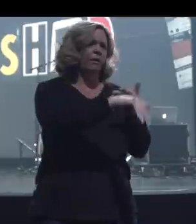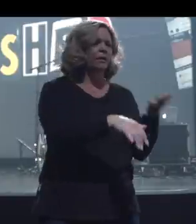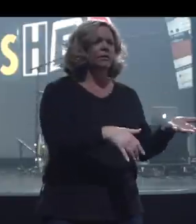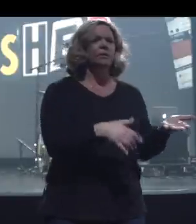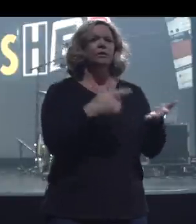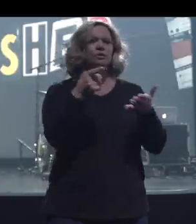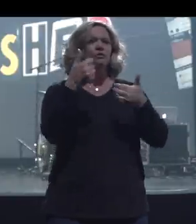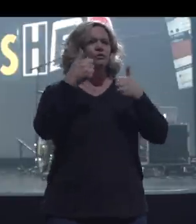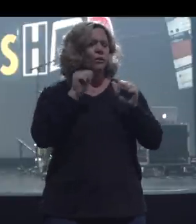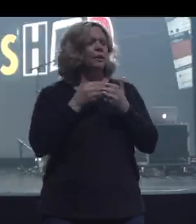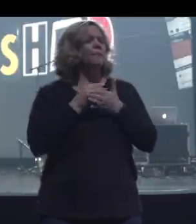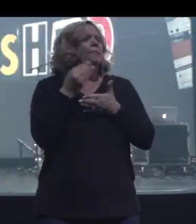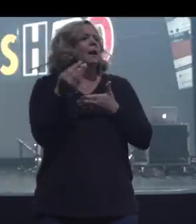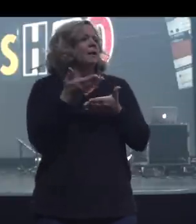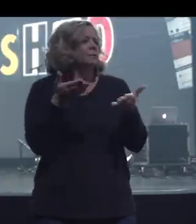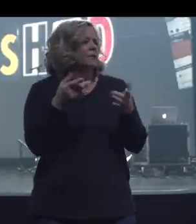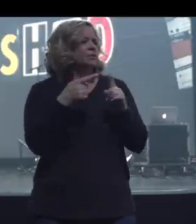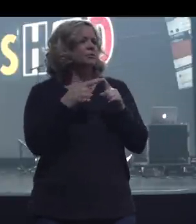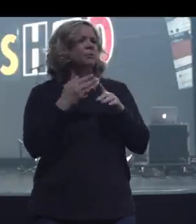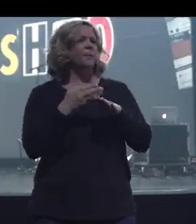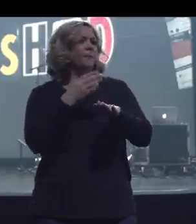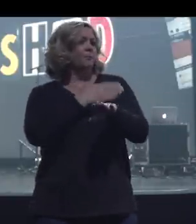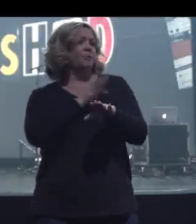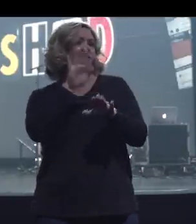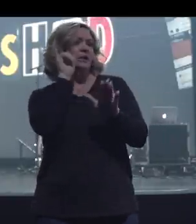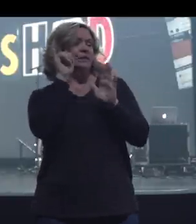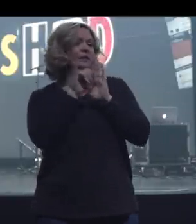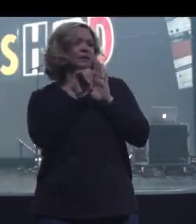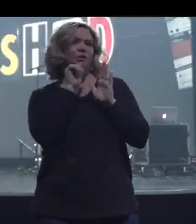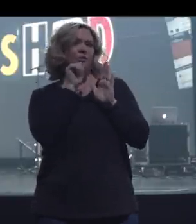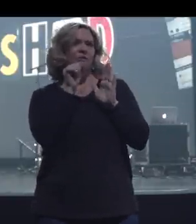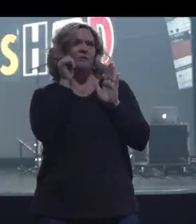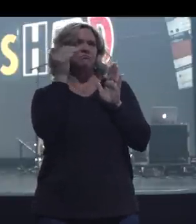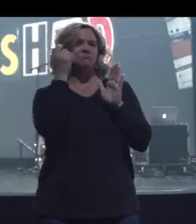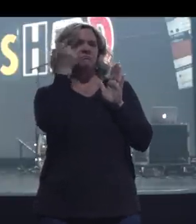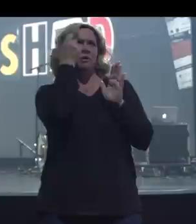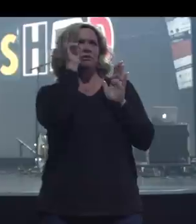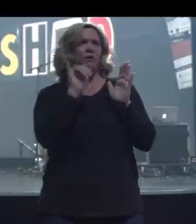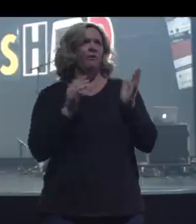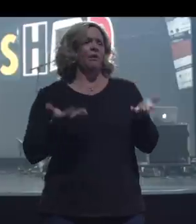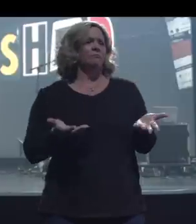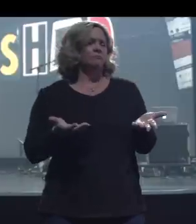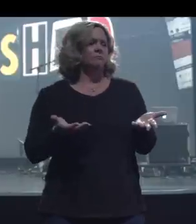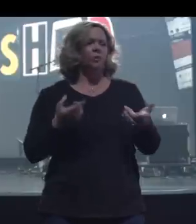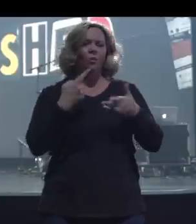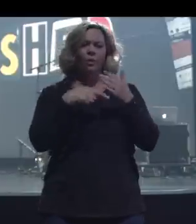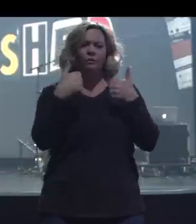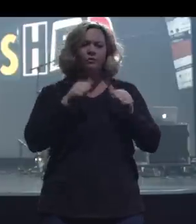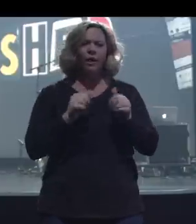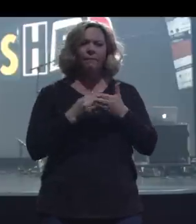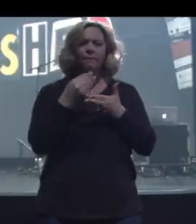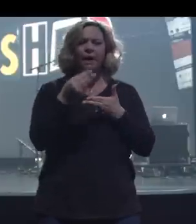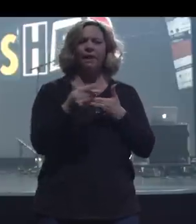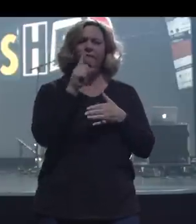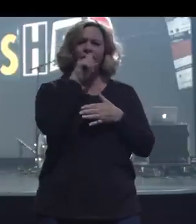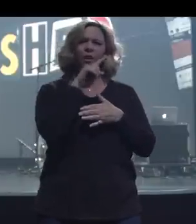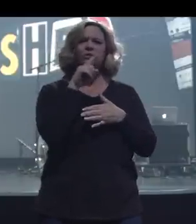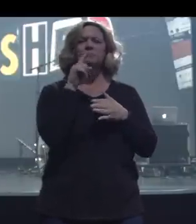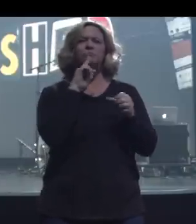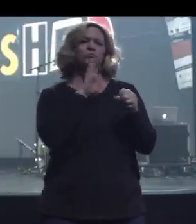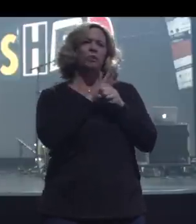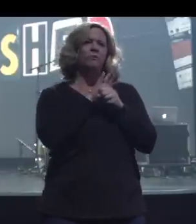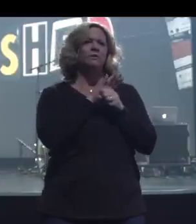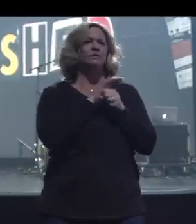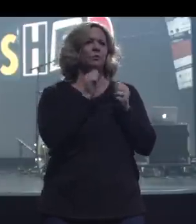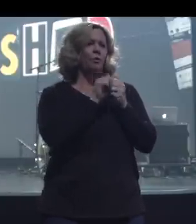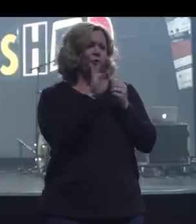to buy something to improve your identity, and you don't even know it. What are you trying to buy? There's always a false promise behind your